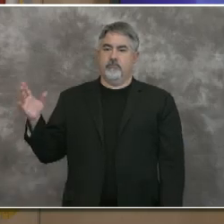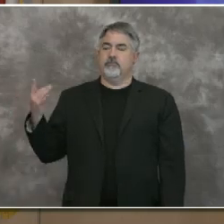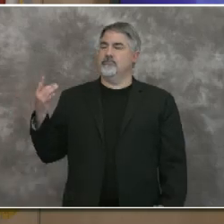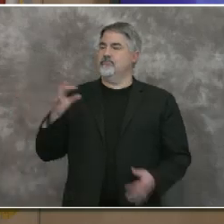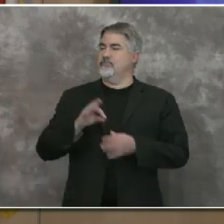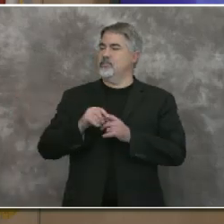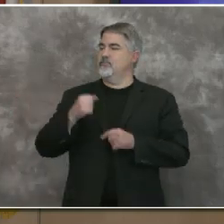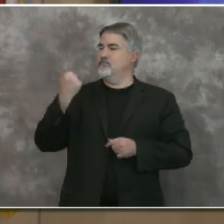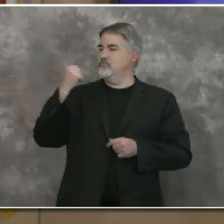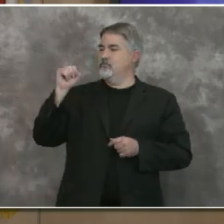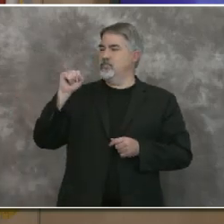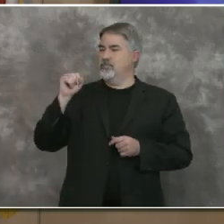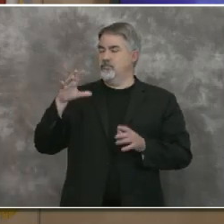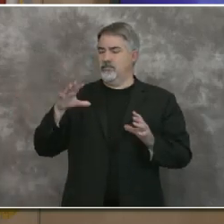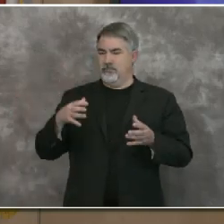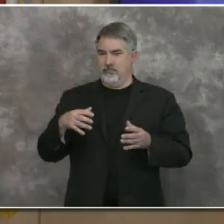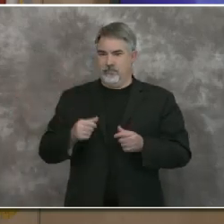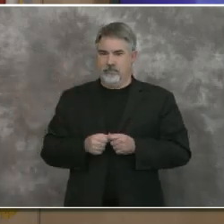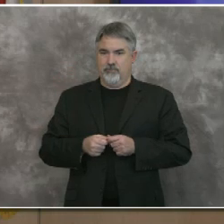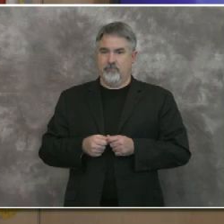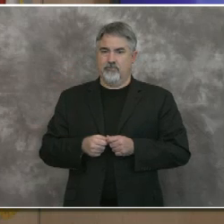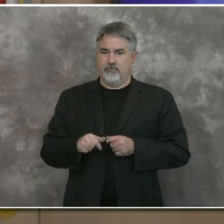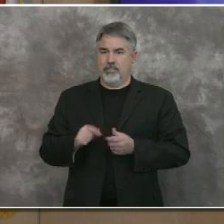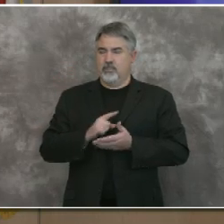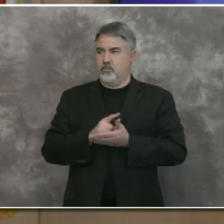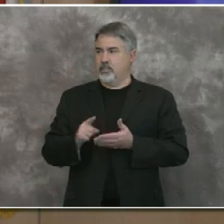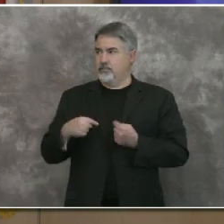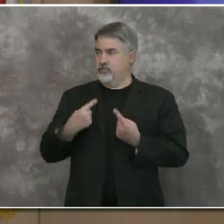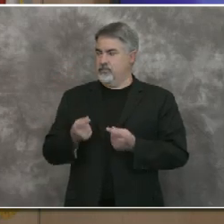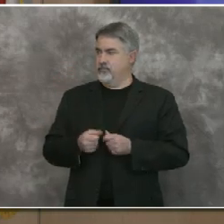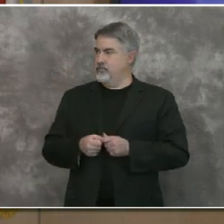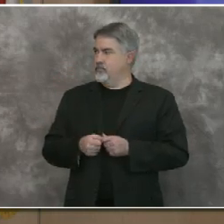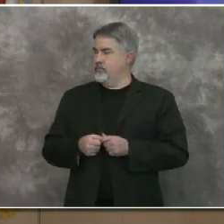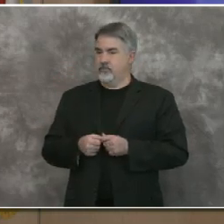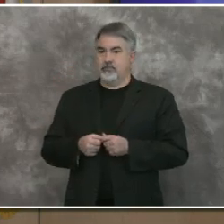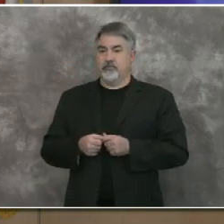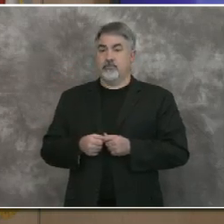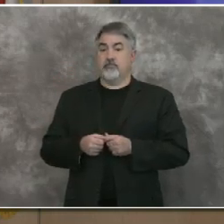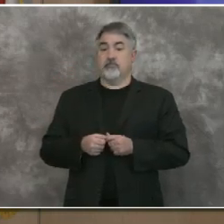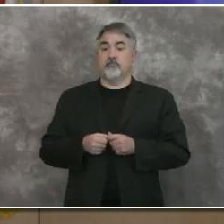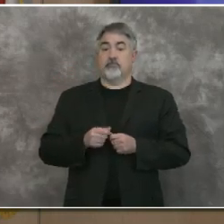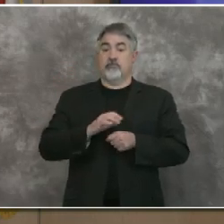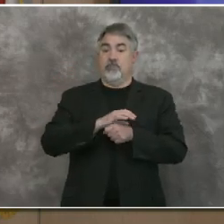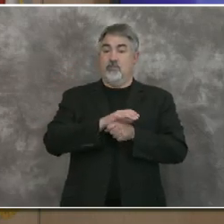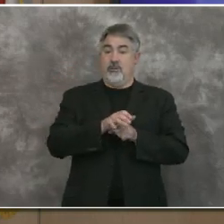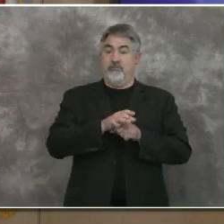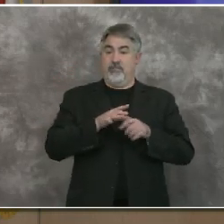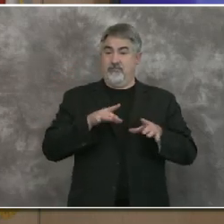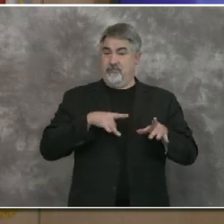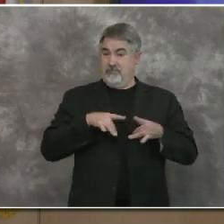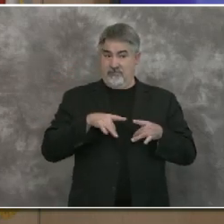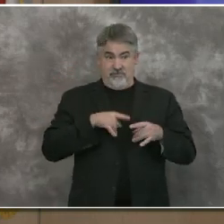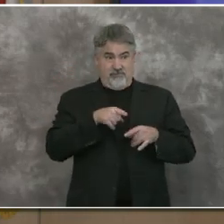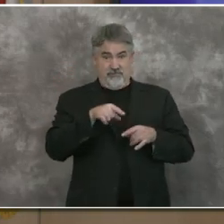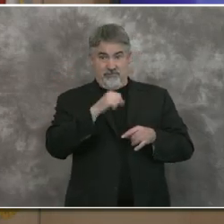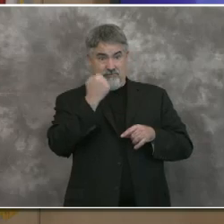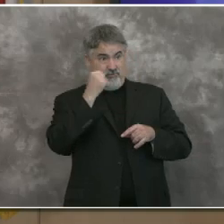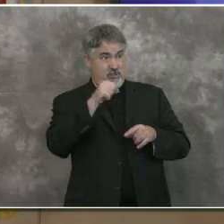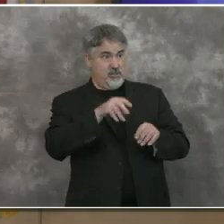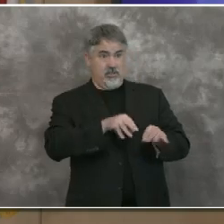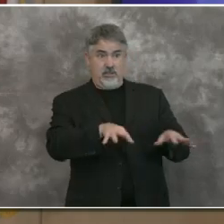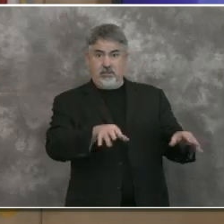over the last week or so, and whether there's any COVID positives that have come about as a result of that, and Dr. Wooten will